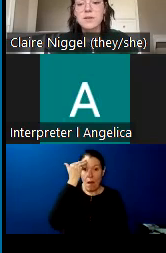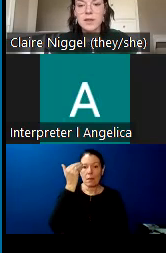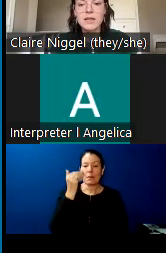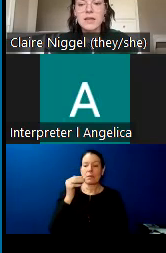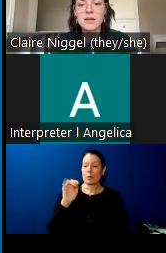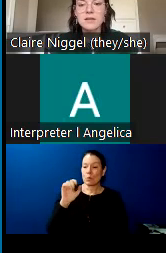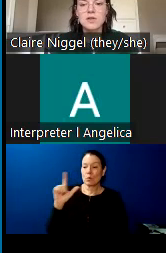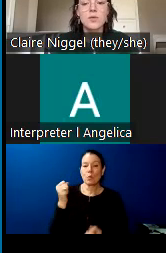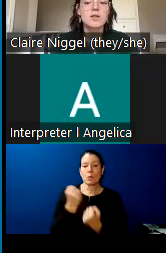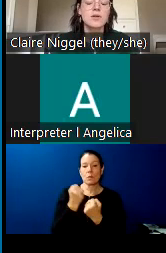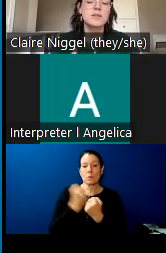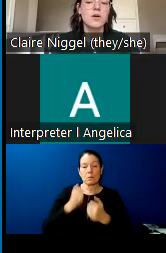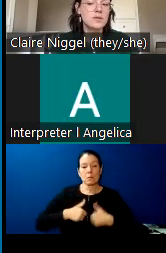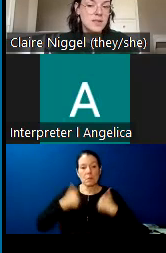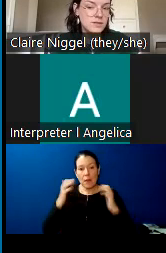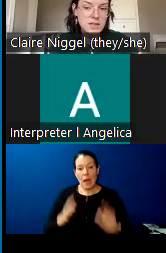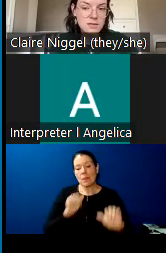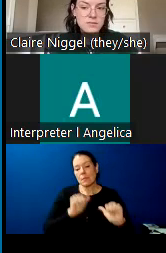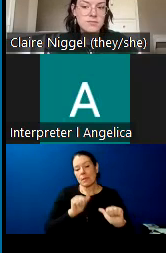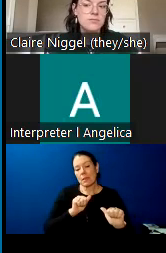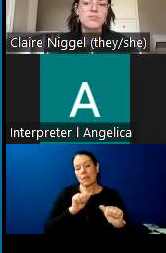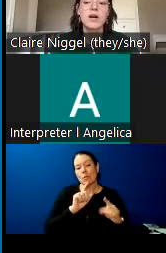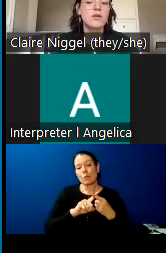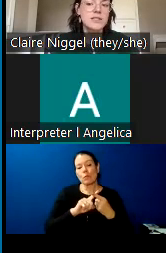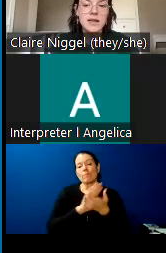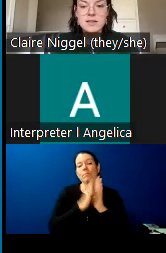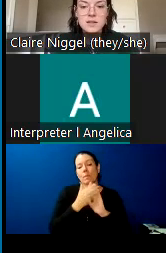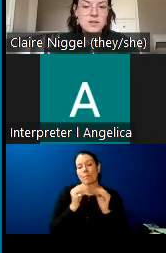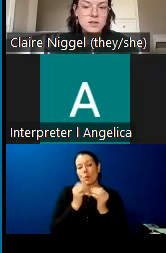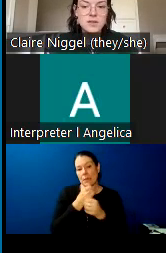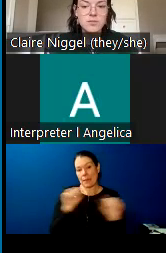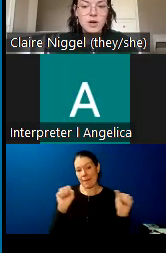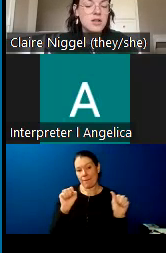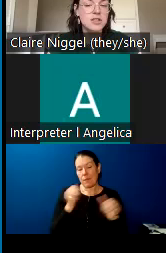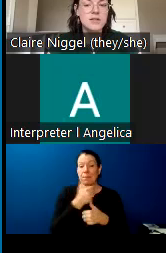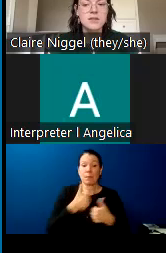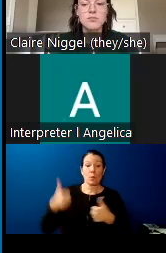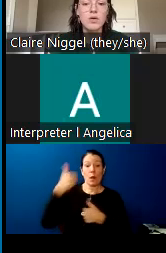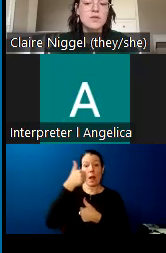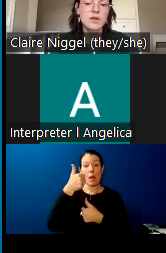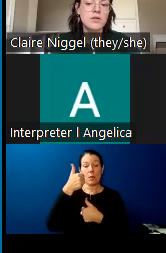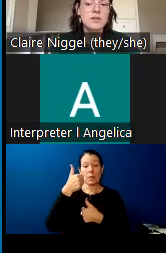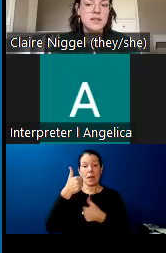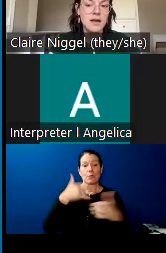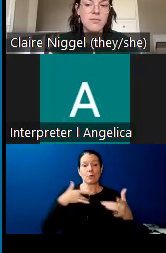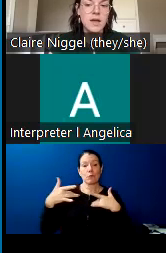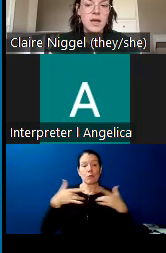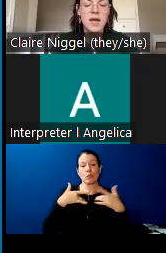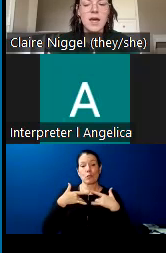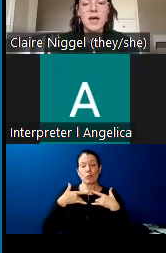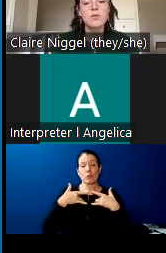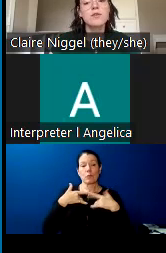survivor's ability to work towards their own safety, prioritize the concerns and precautions most critical to